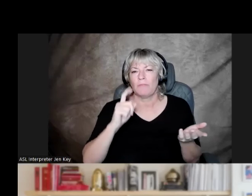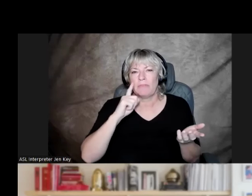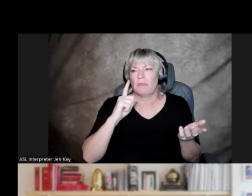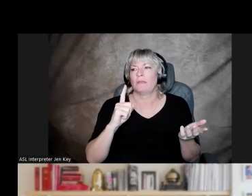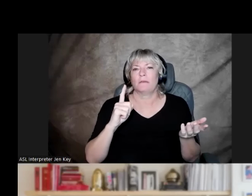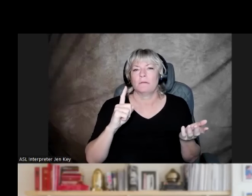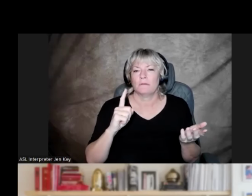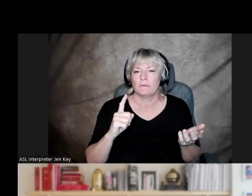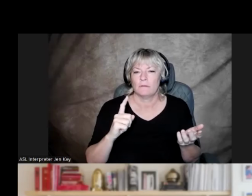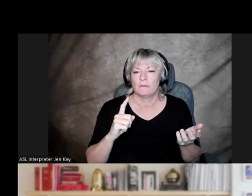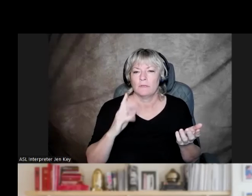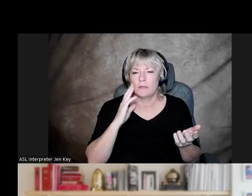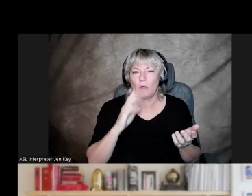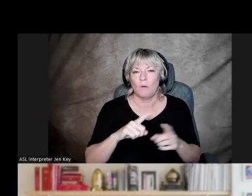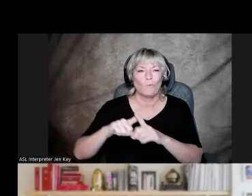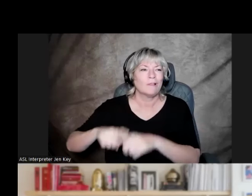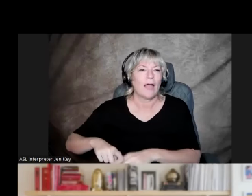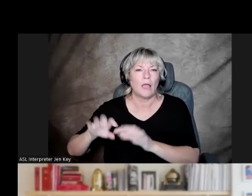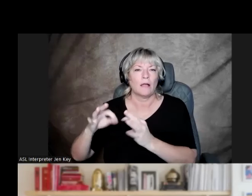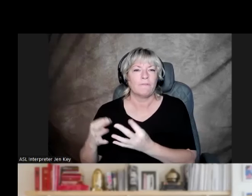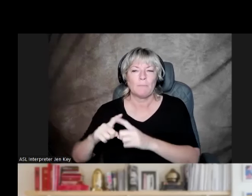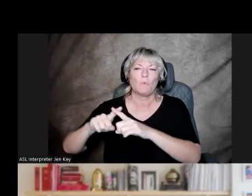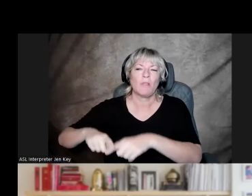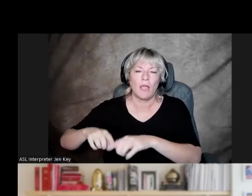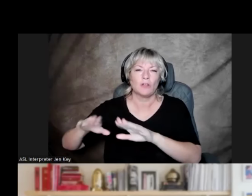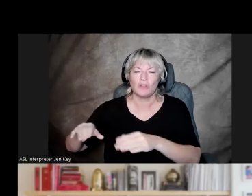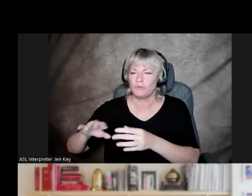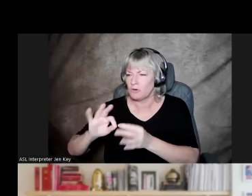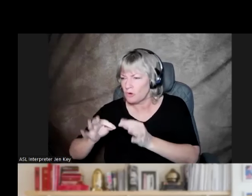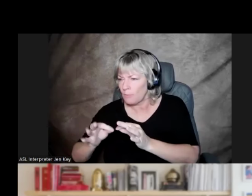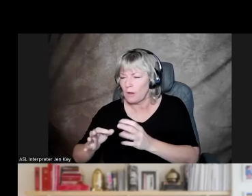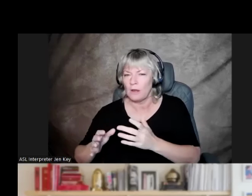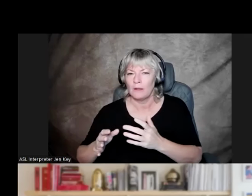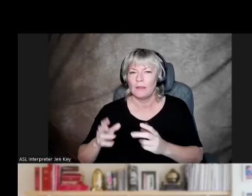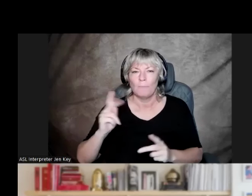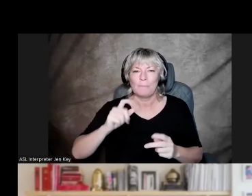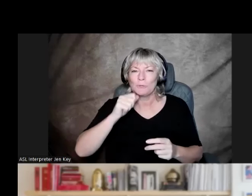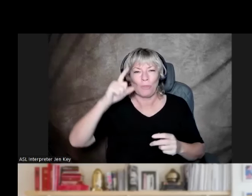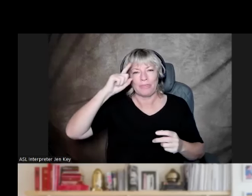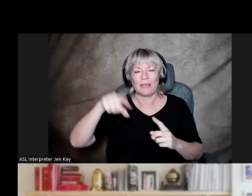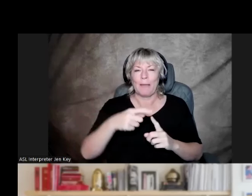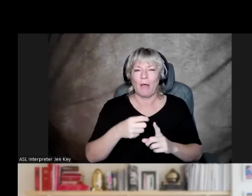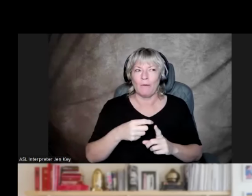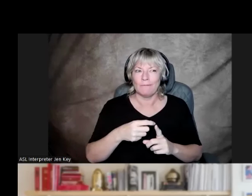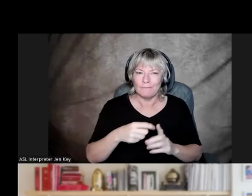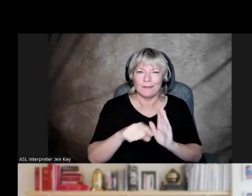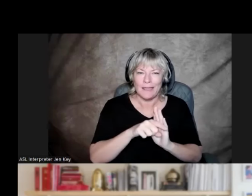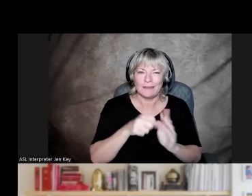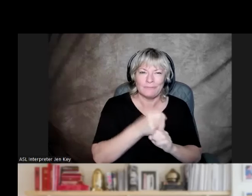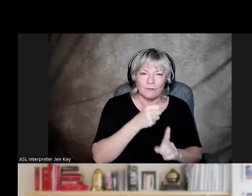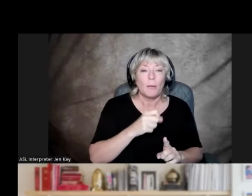by leaning on family members, children, what the possible implications can be, but also what happens in